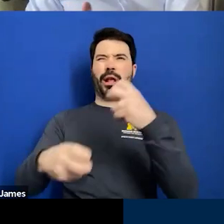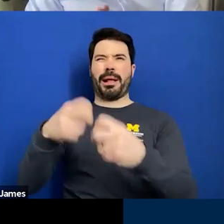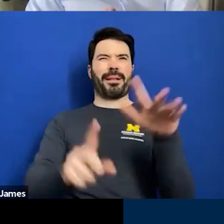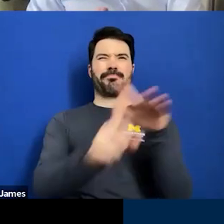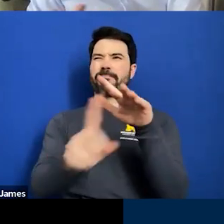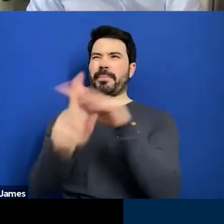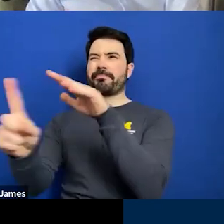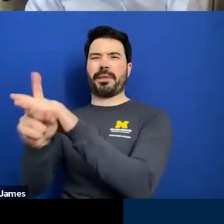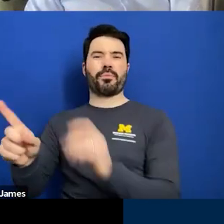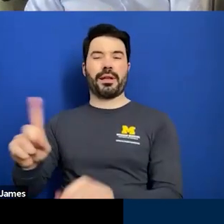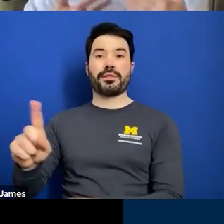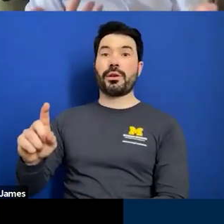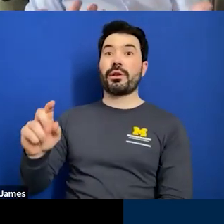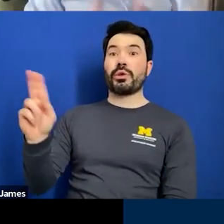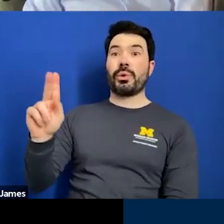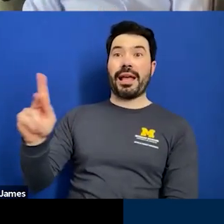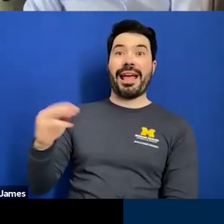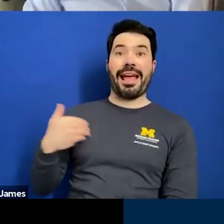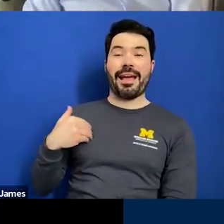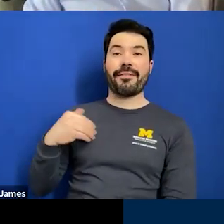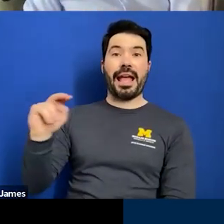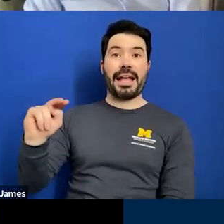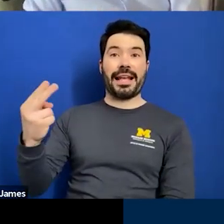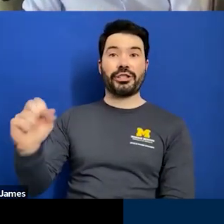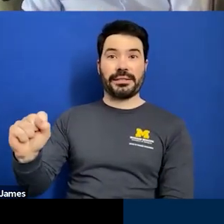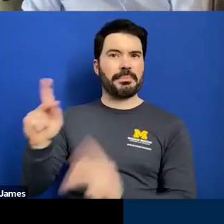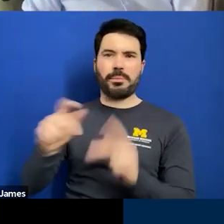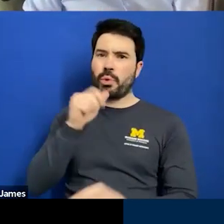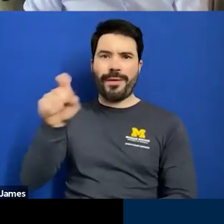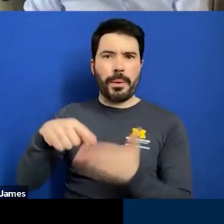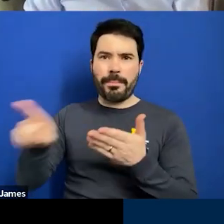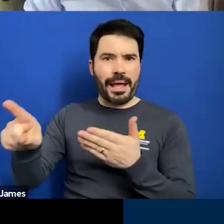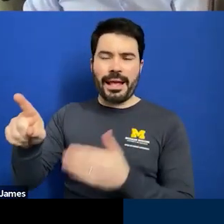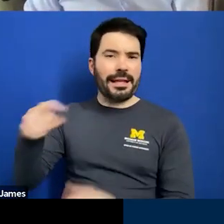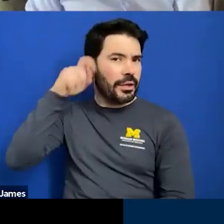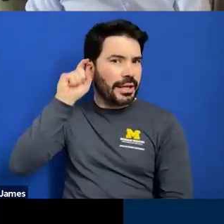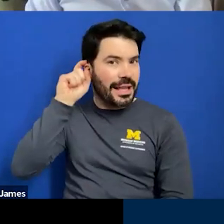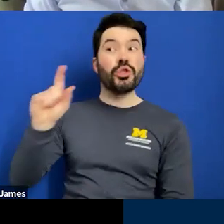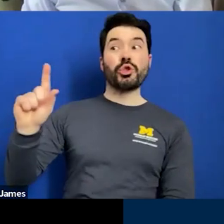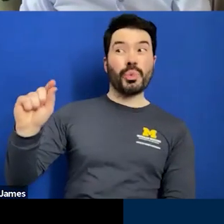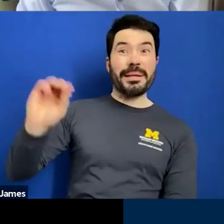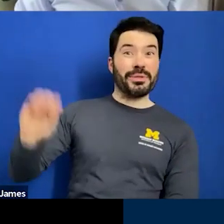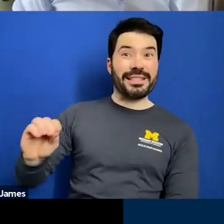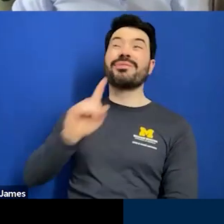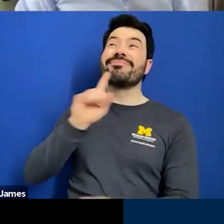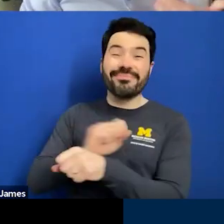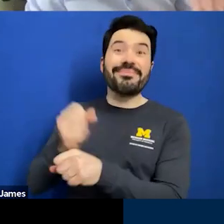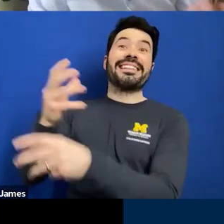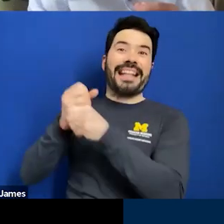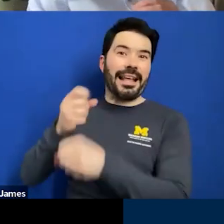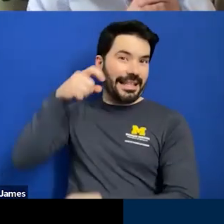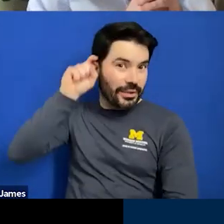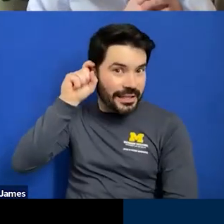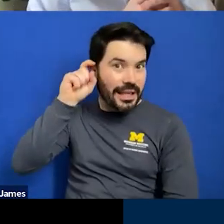UK, where we have the NHS and people don't have to pay for hearing aids, only about 20% of hearing aid candidates receive a hearing aid. And it's